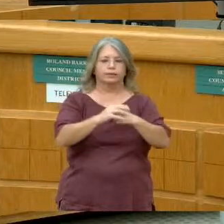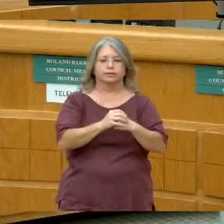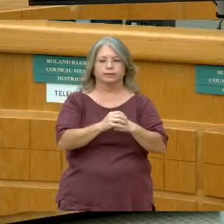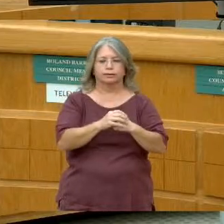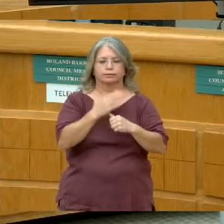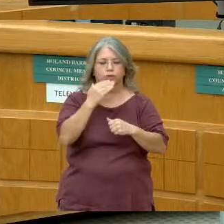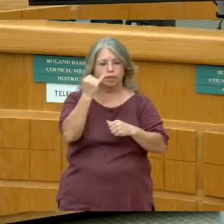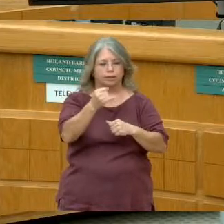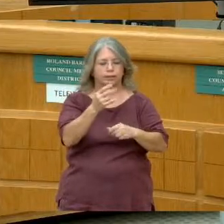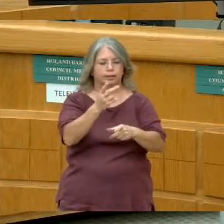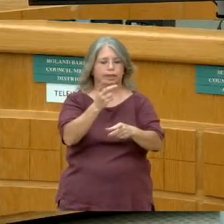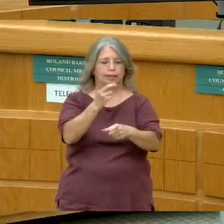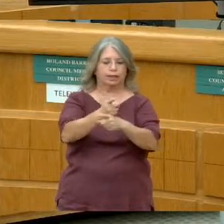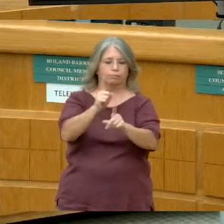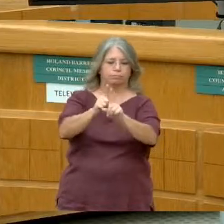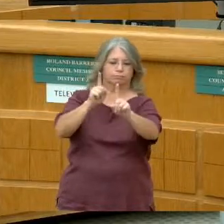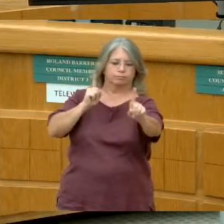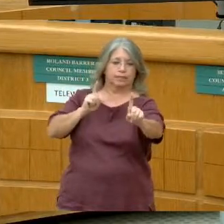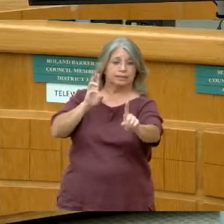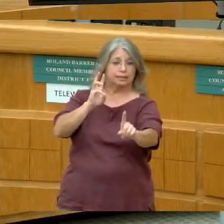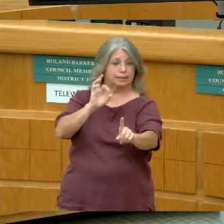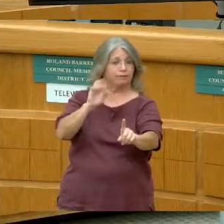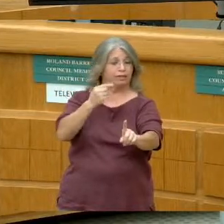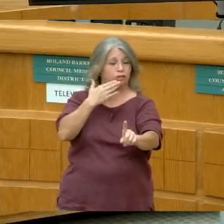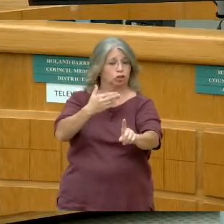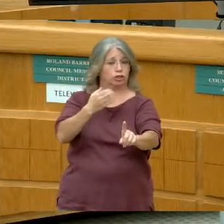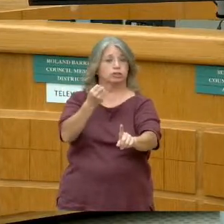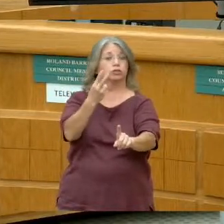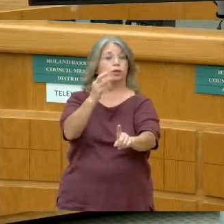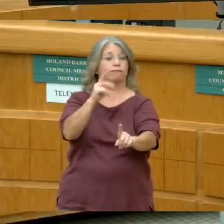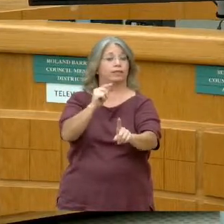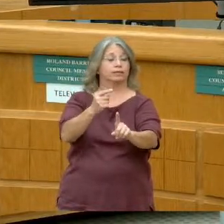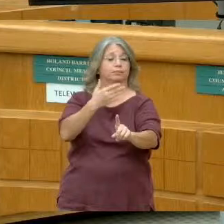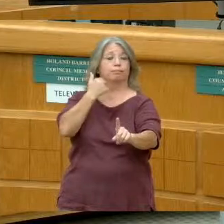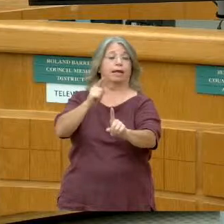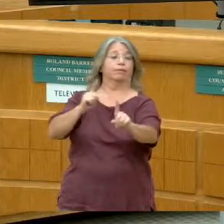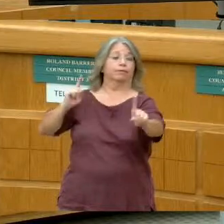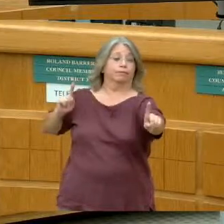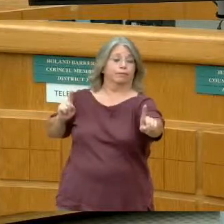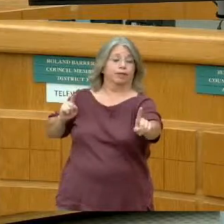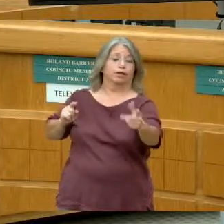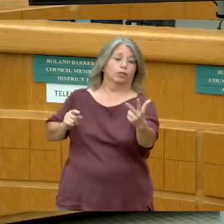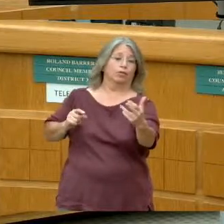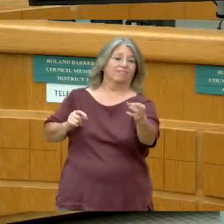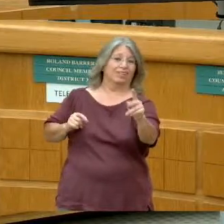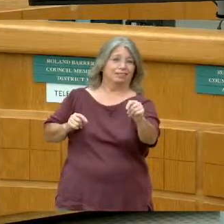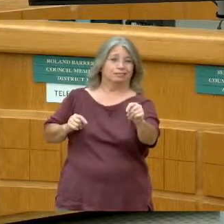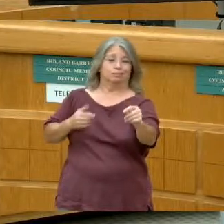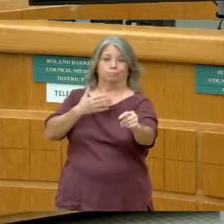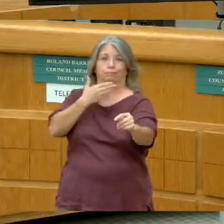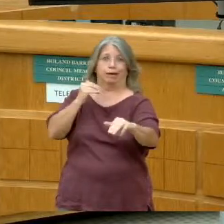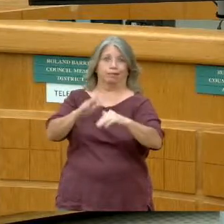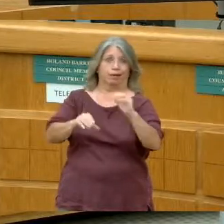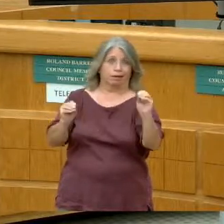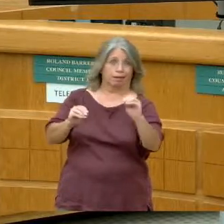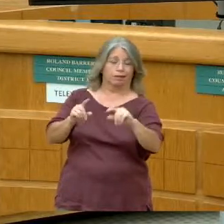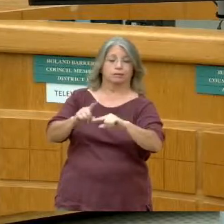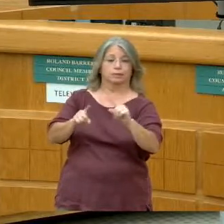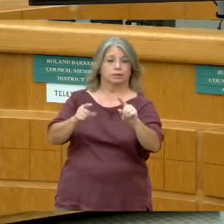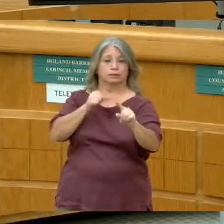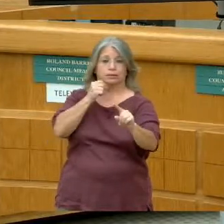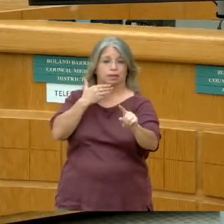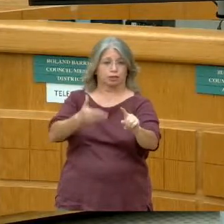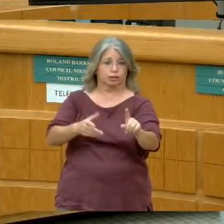distancing, a good idea. 6 feet is good, 12 feet's better. 3 feet's not as good, but 3 feet's better than 1 foot. It's a